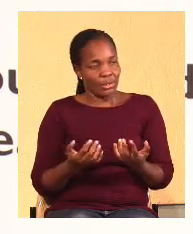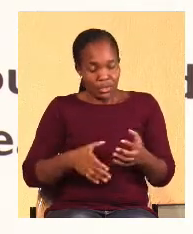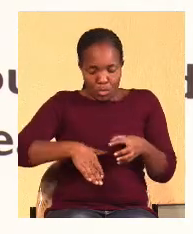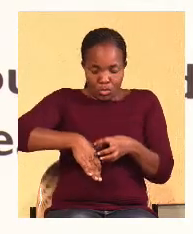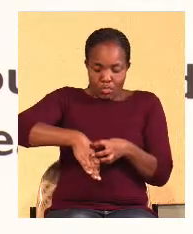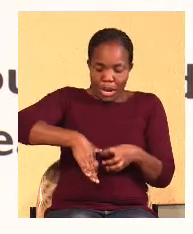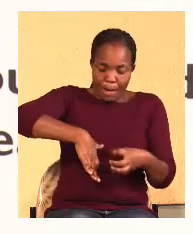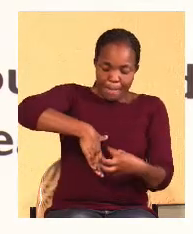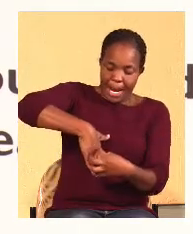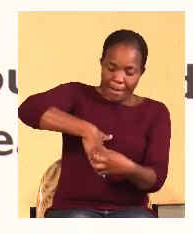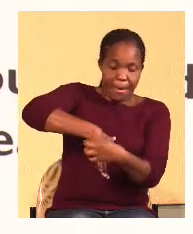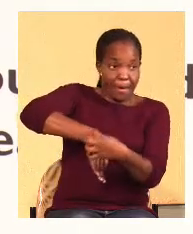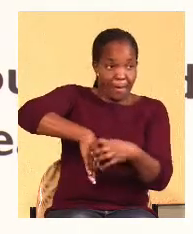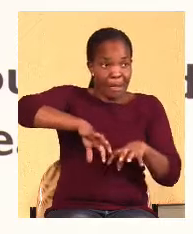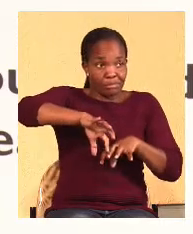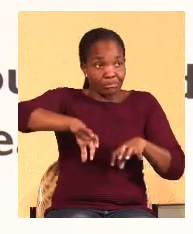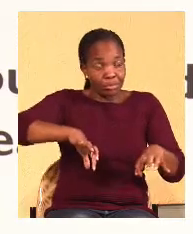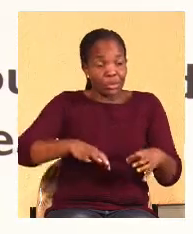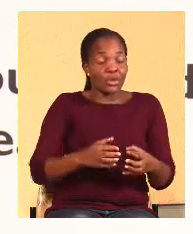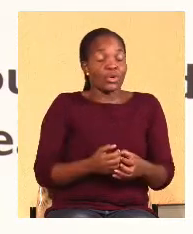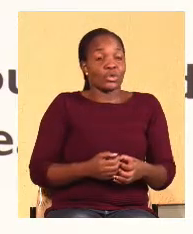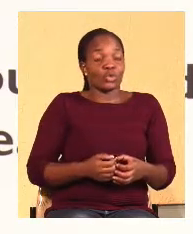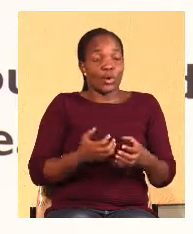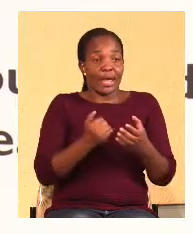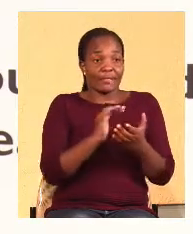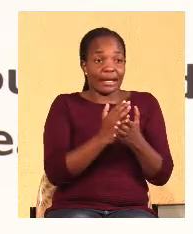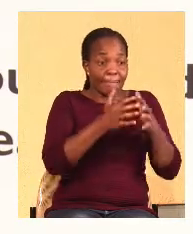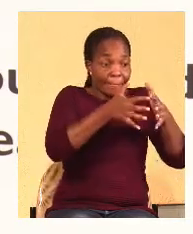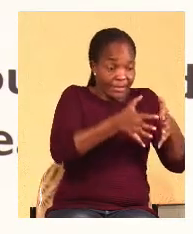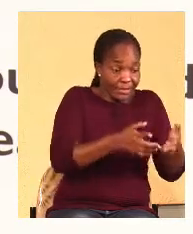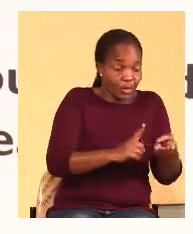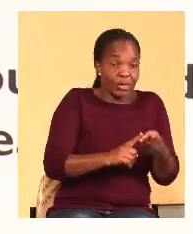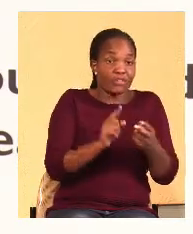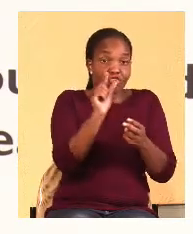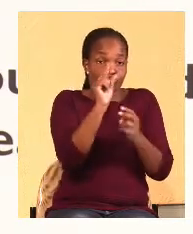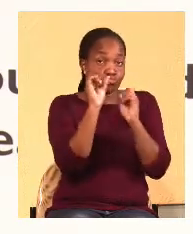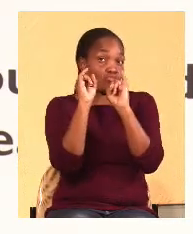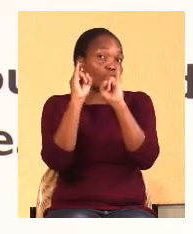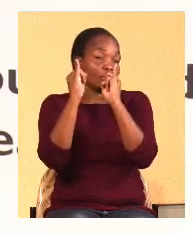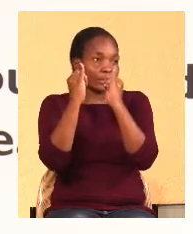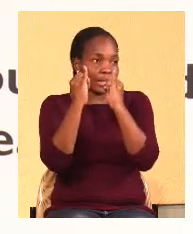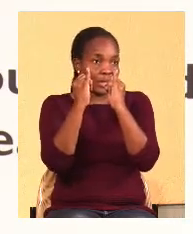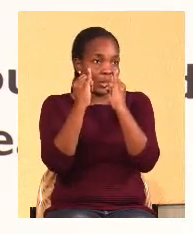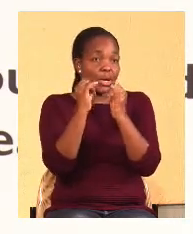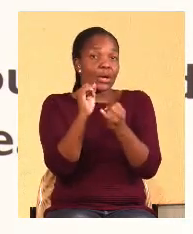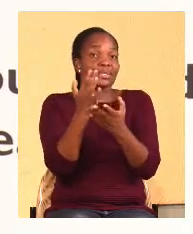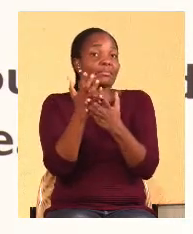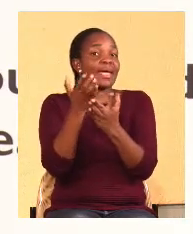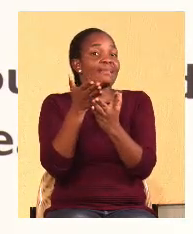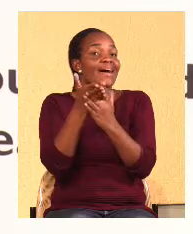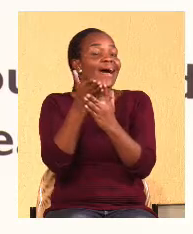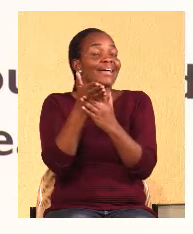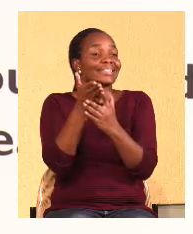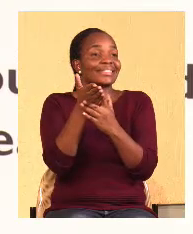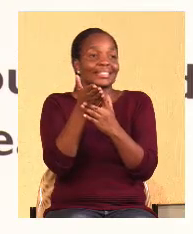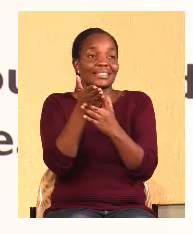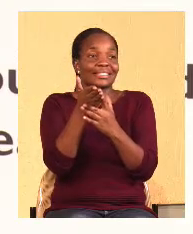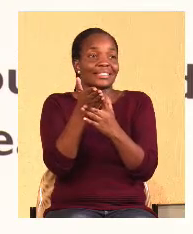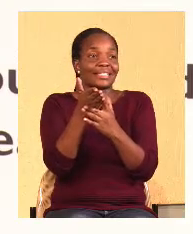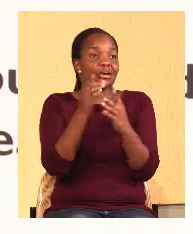zones, villages, towns, and so forth, that may not have access to, for example,